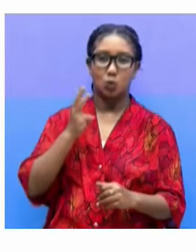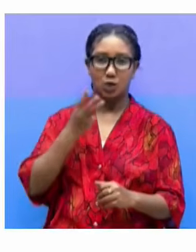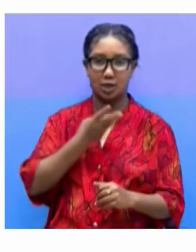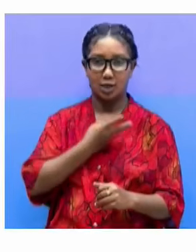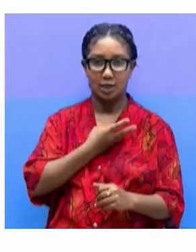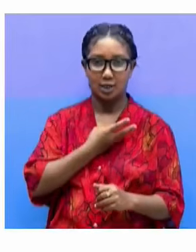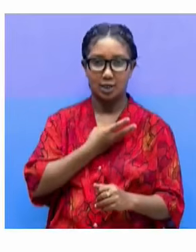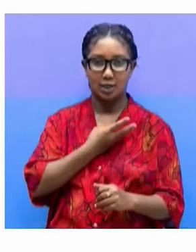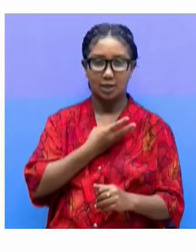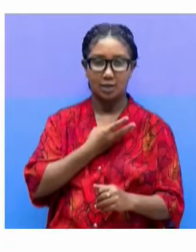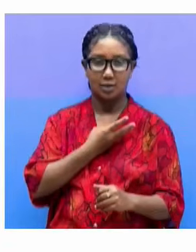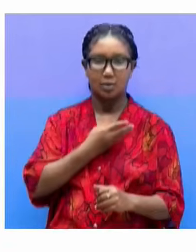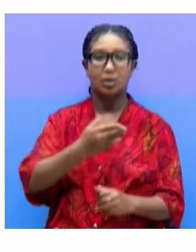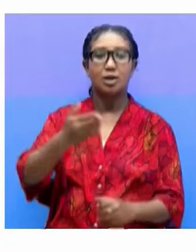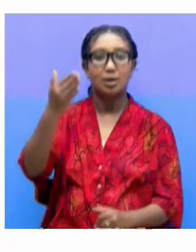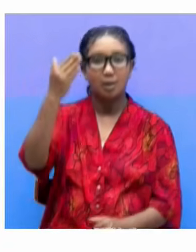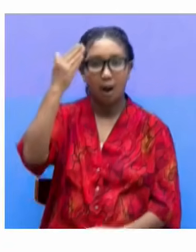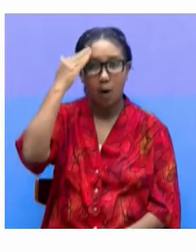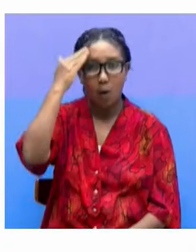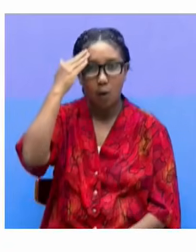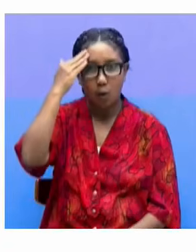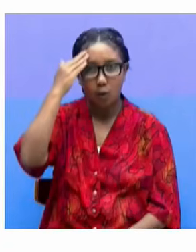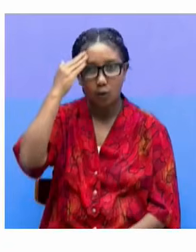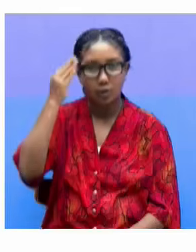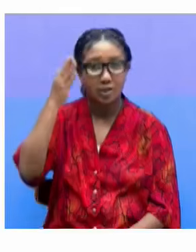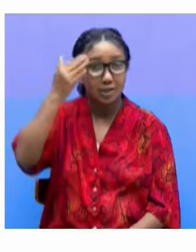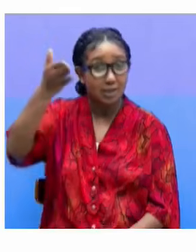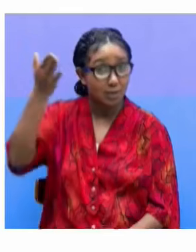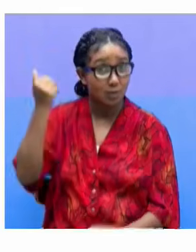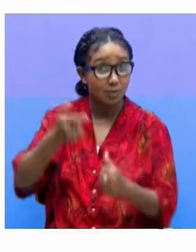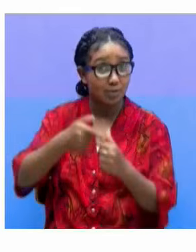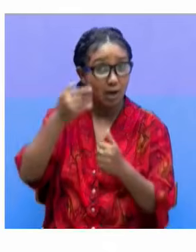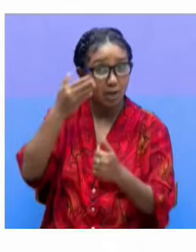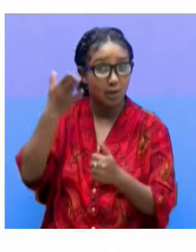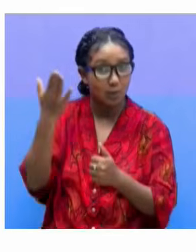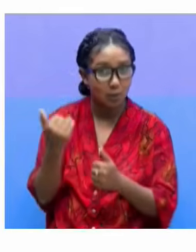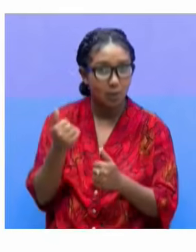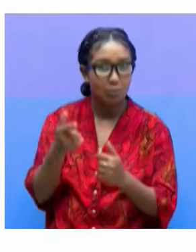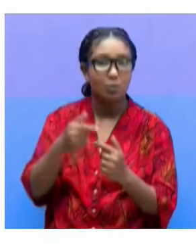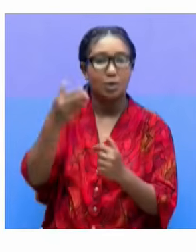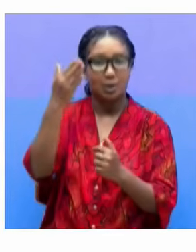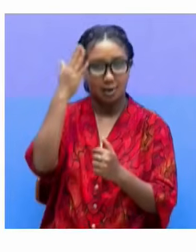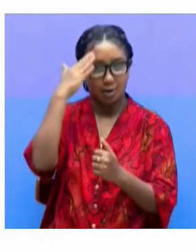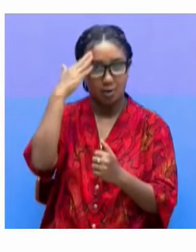we know the story,